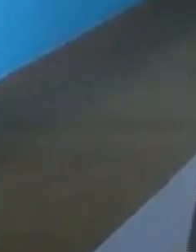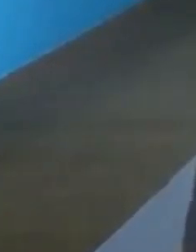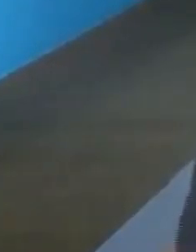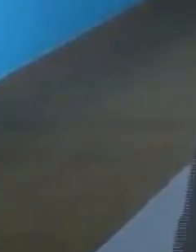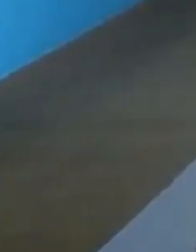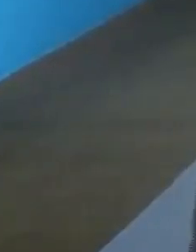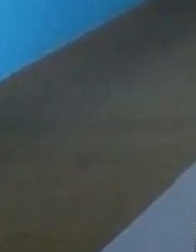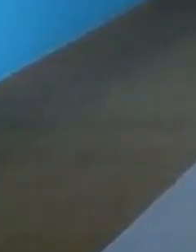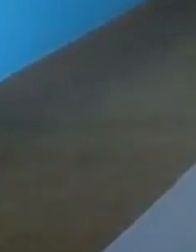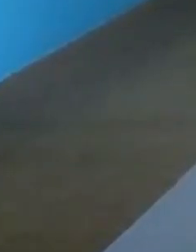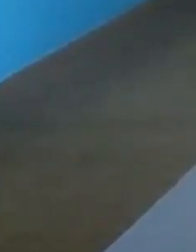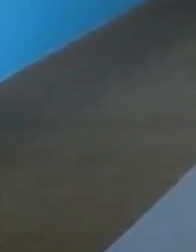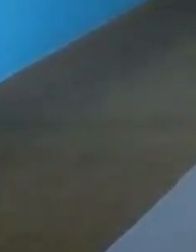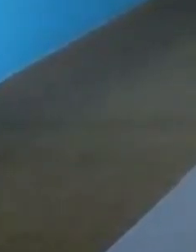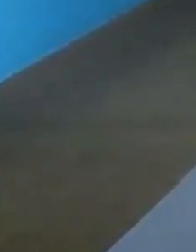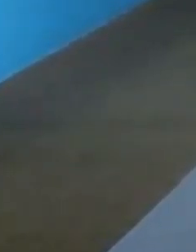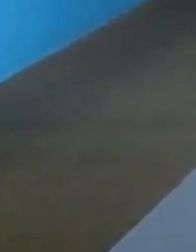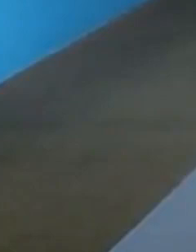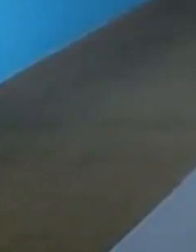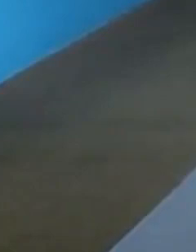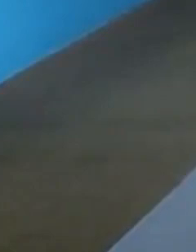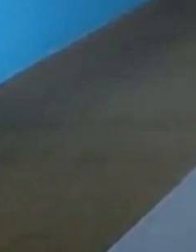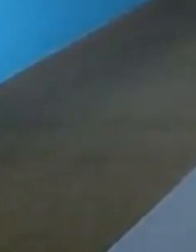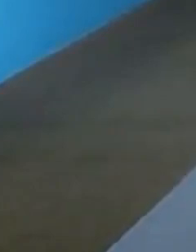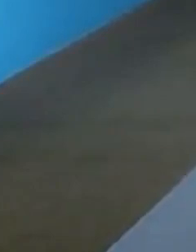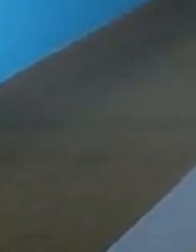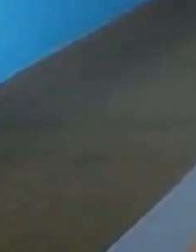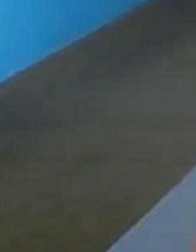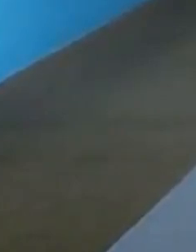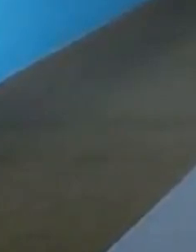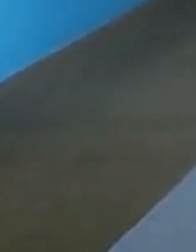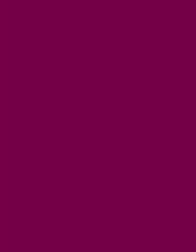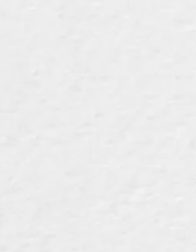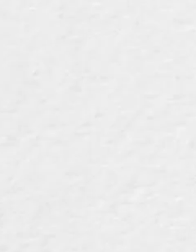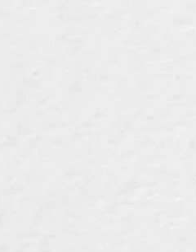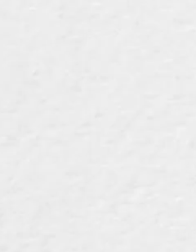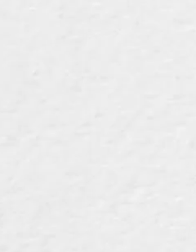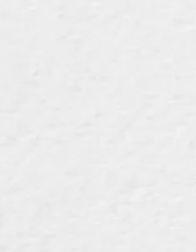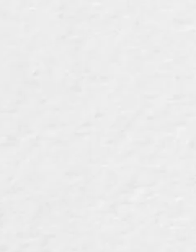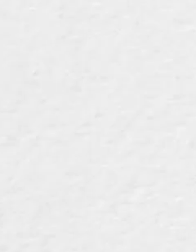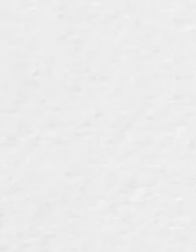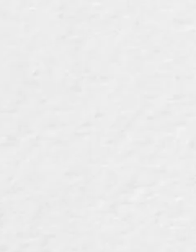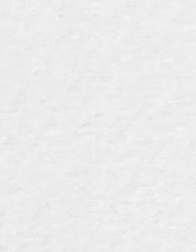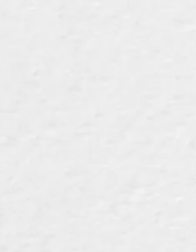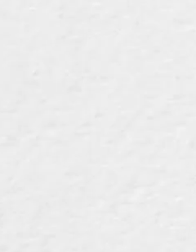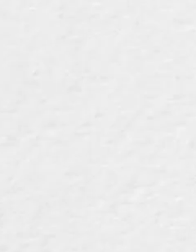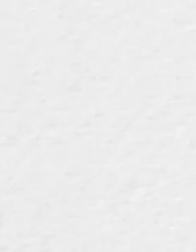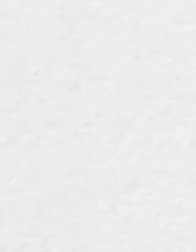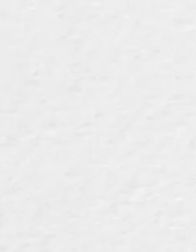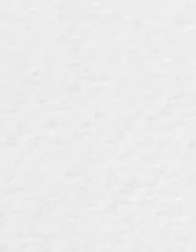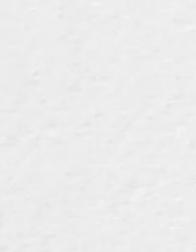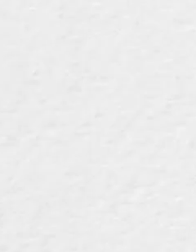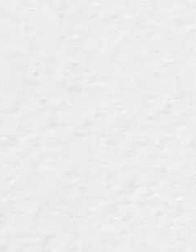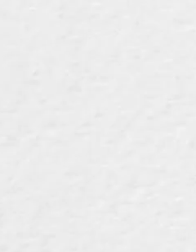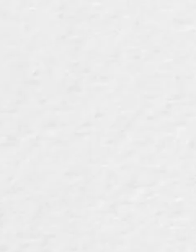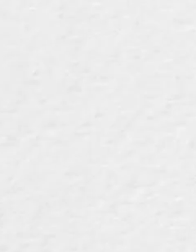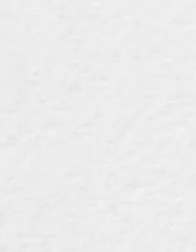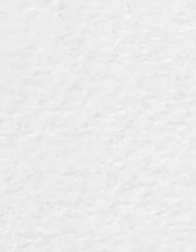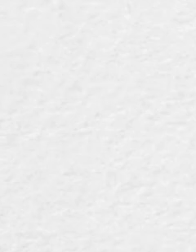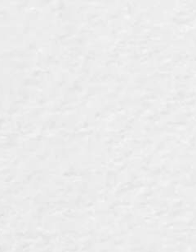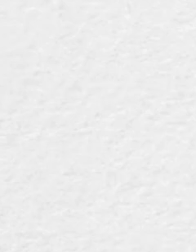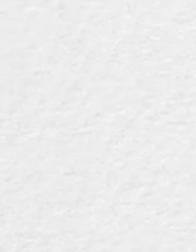society. I decided to continue to get it and to support us as a community. Don't delay. Get